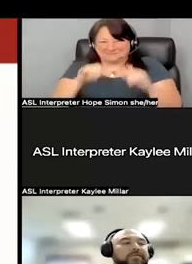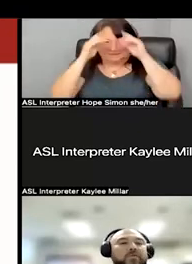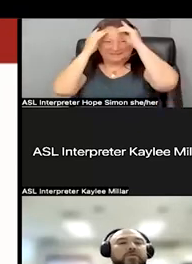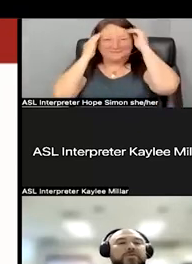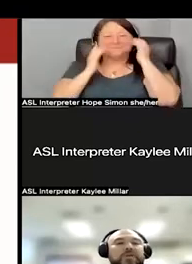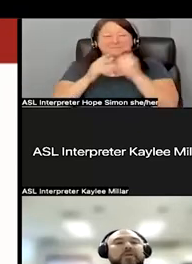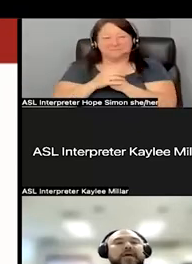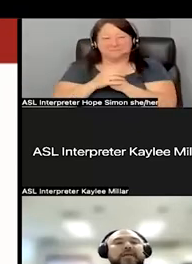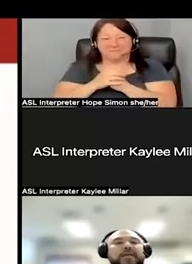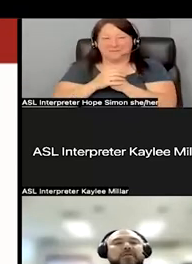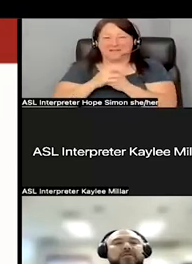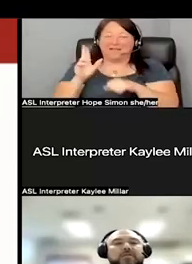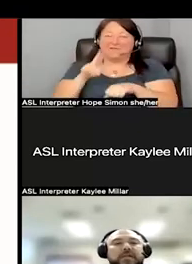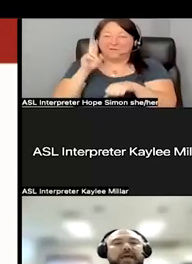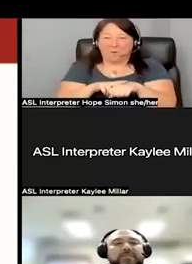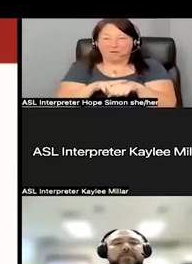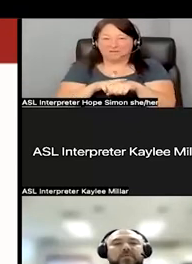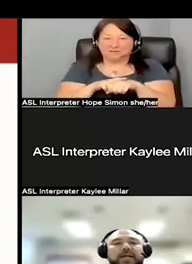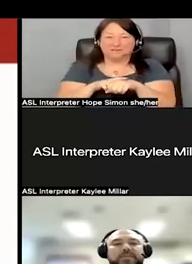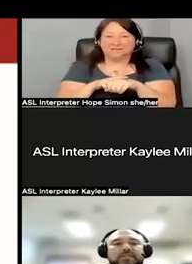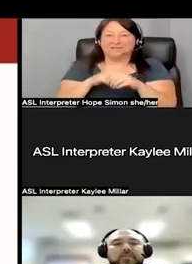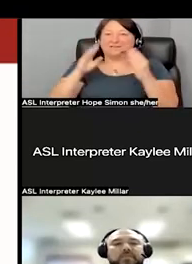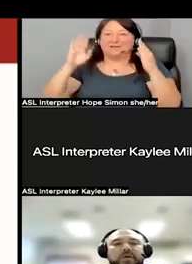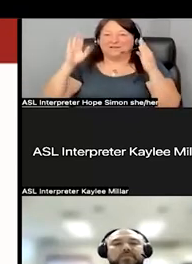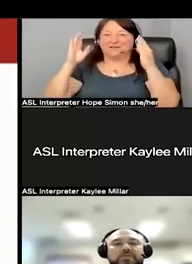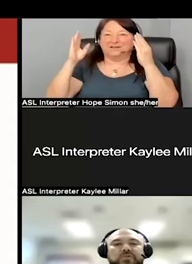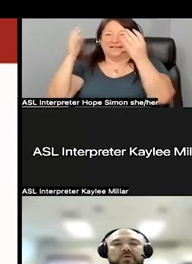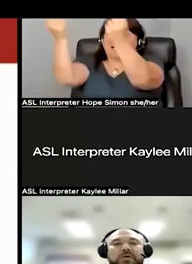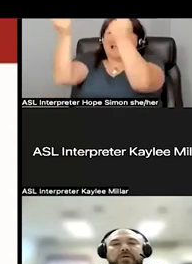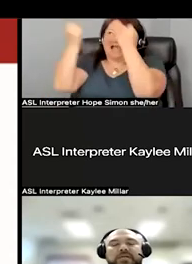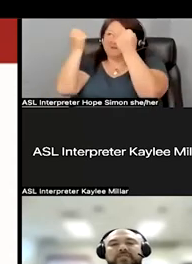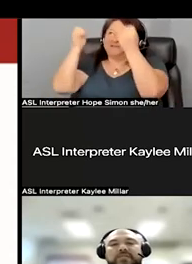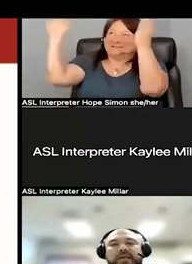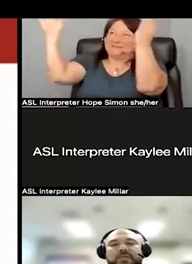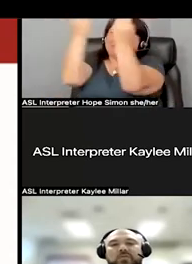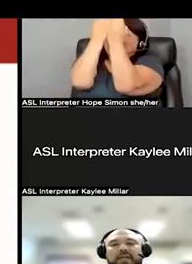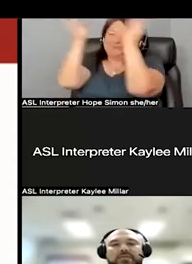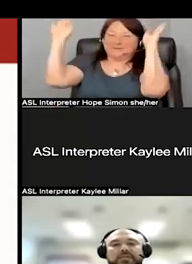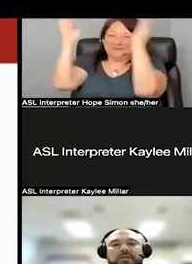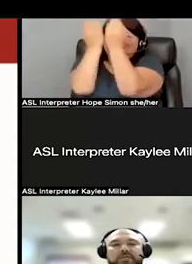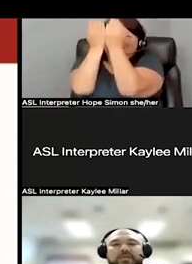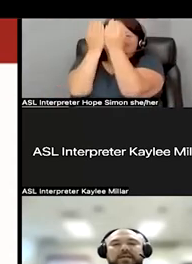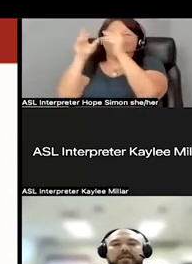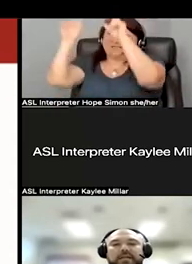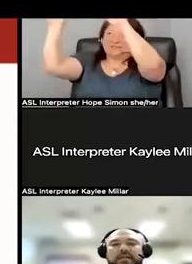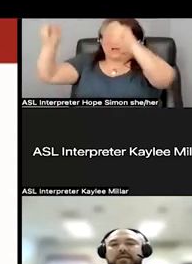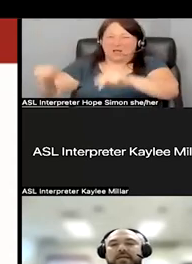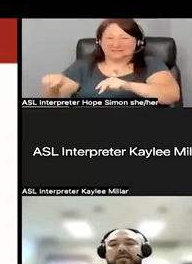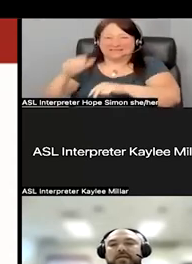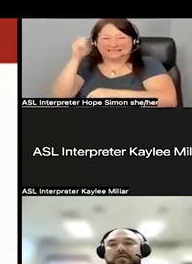And of course, the automatic cabinet door latches. And we were able to install 10 of these cabinet door latches within the